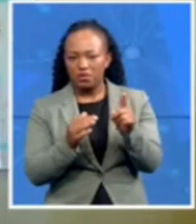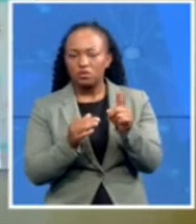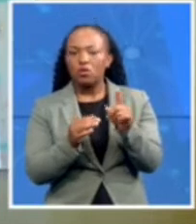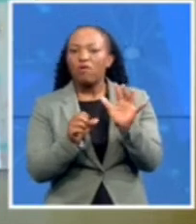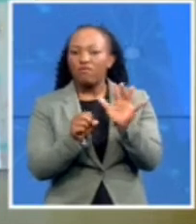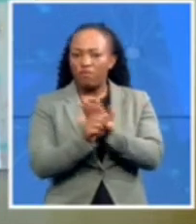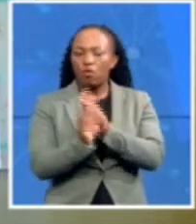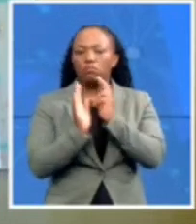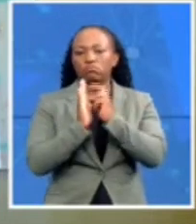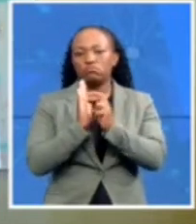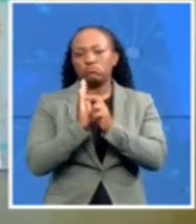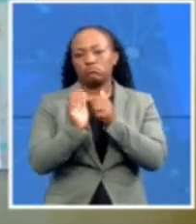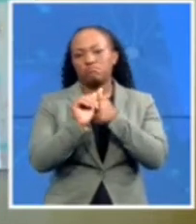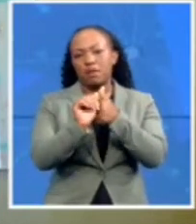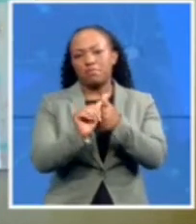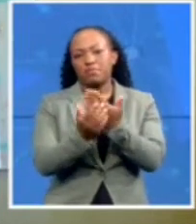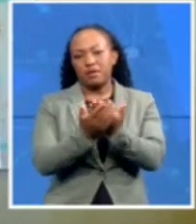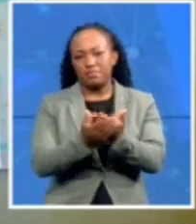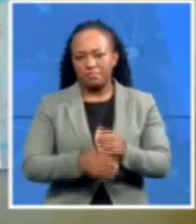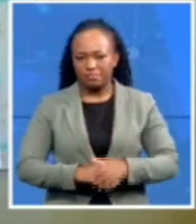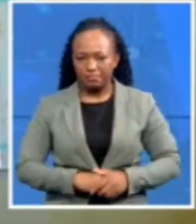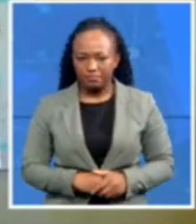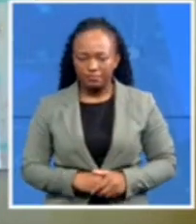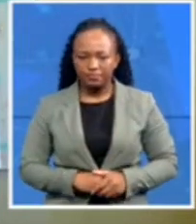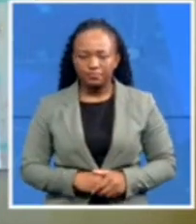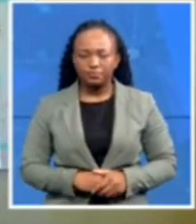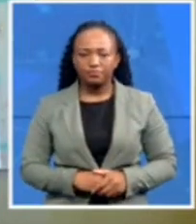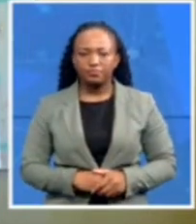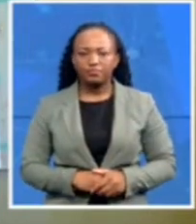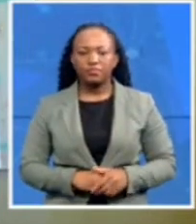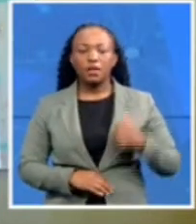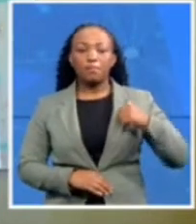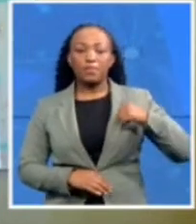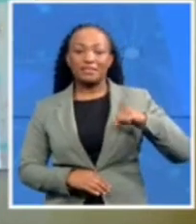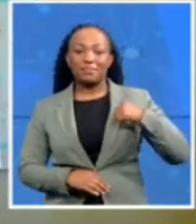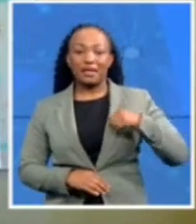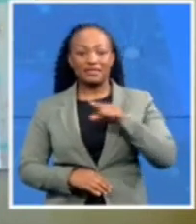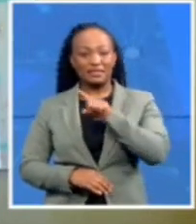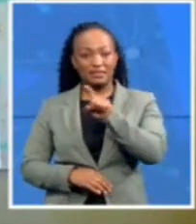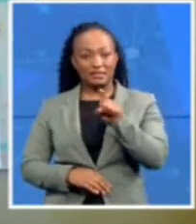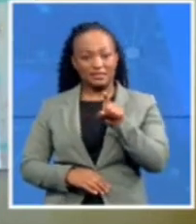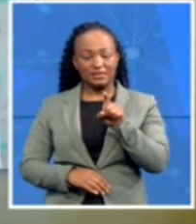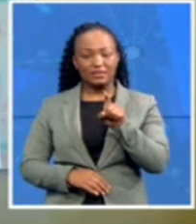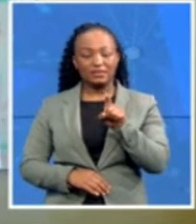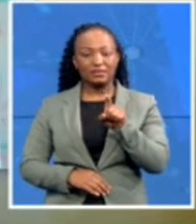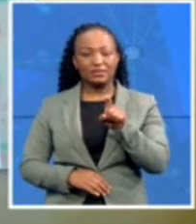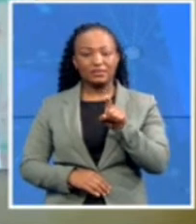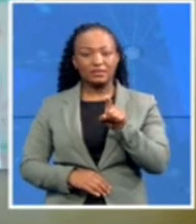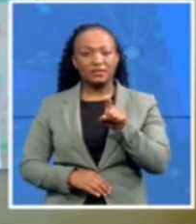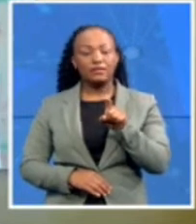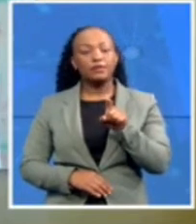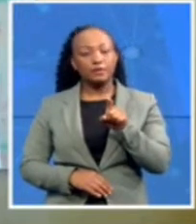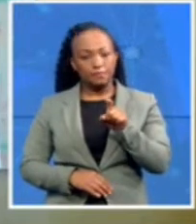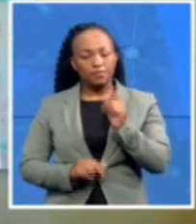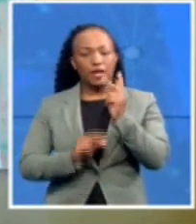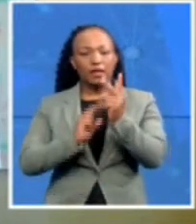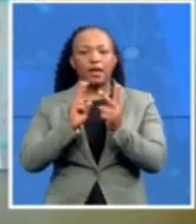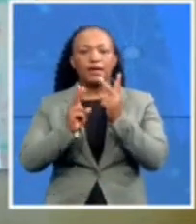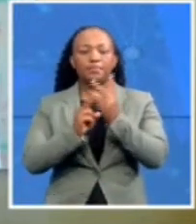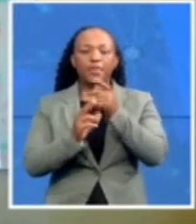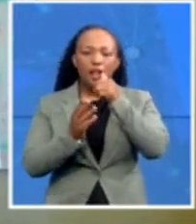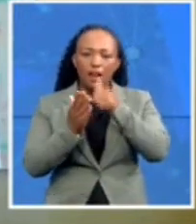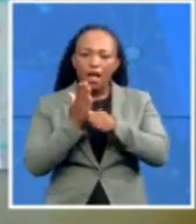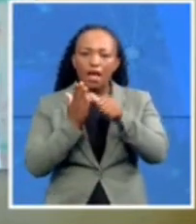On the municipalities themselves that do their own load shedding, again, letters have been issued to them. I